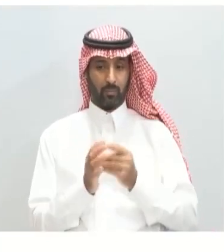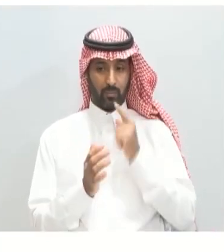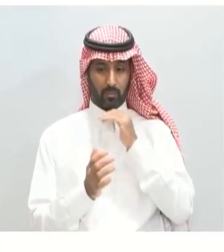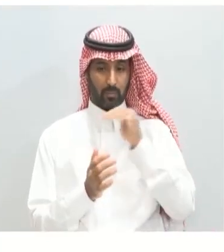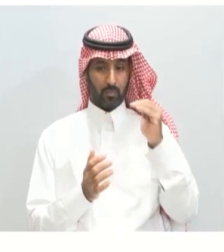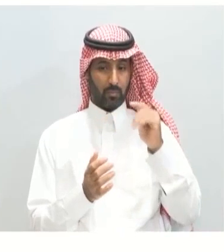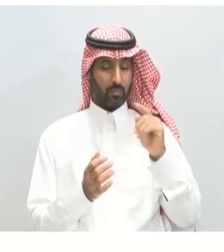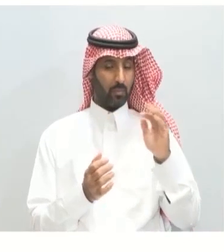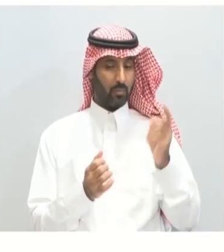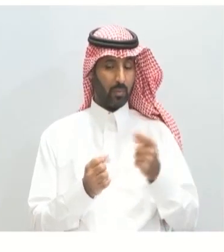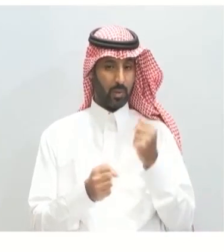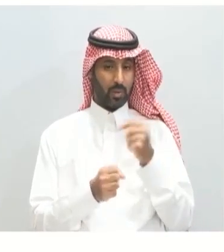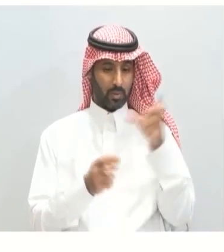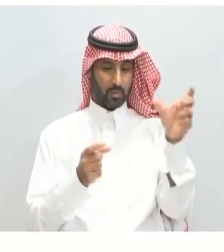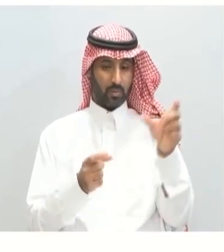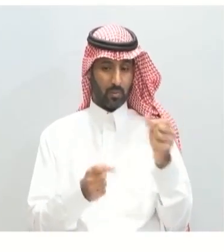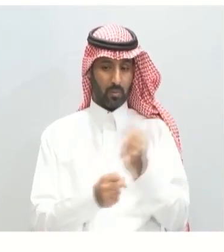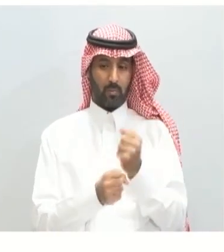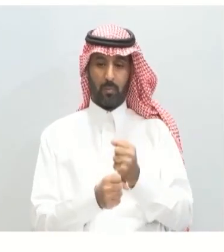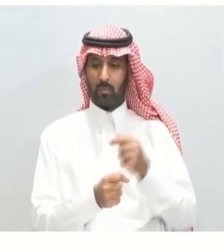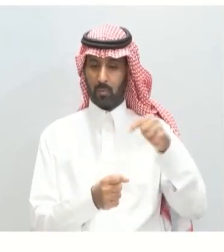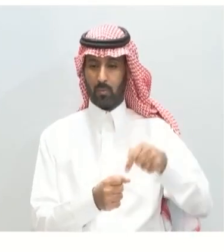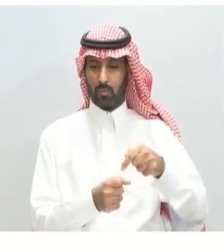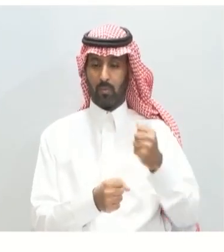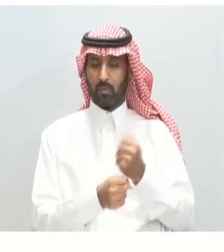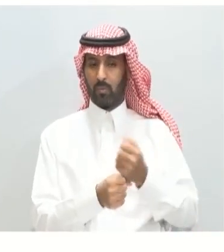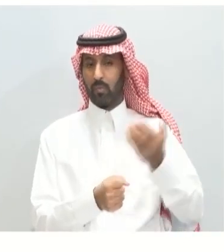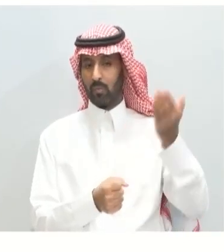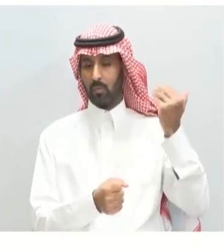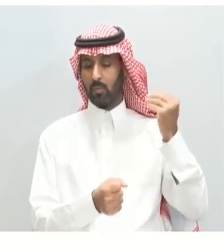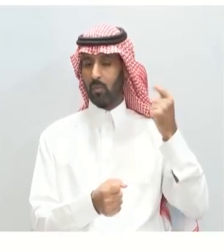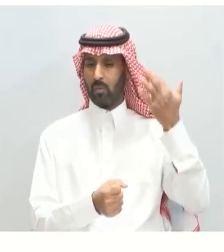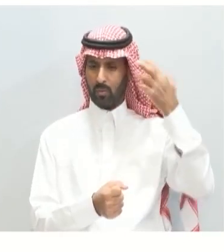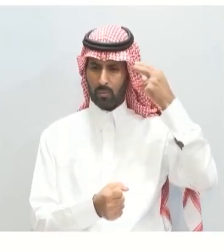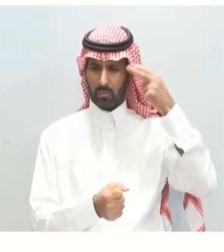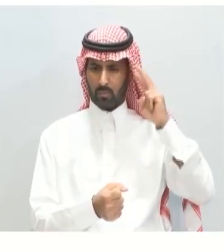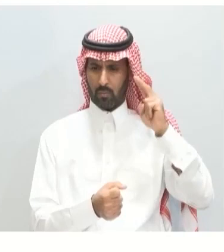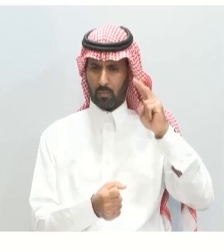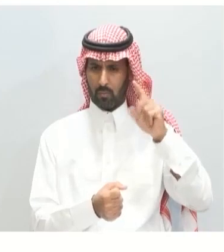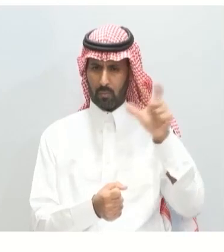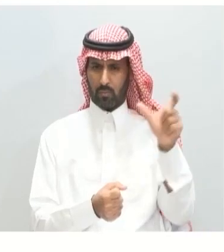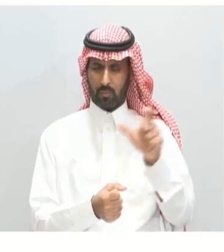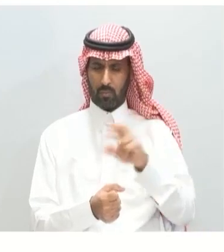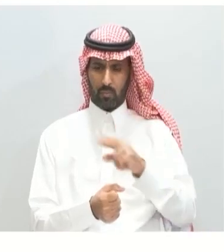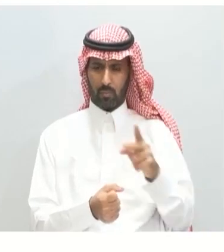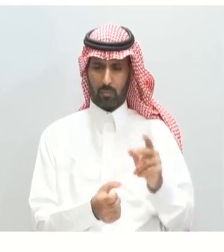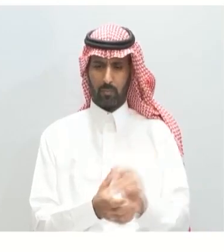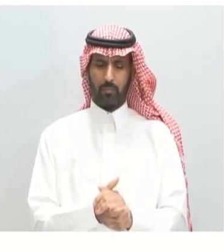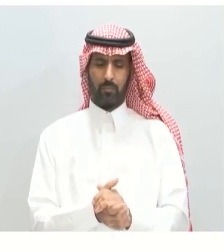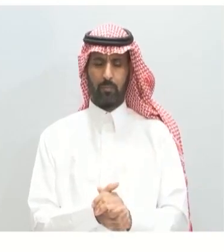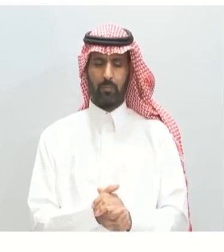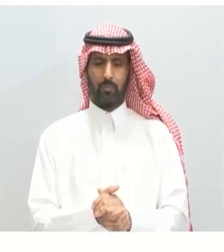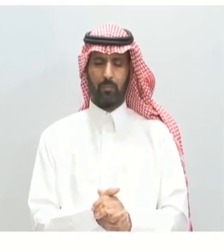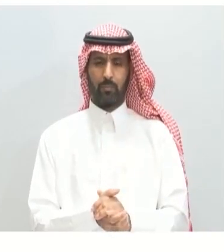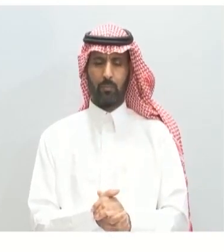sentences, use a present or past participle, get plus adjective or get plus adjective or